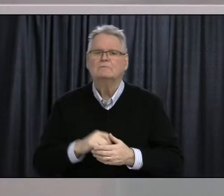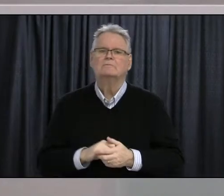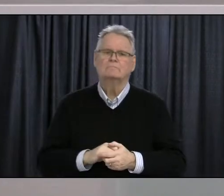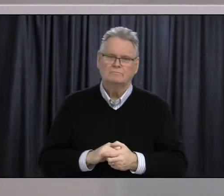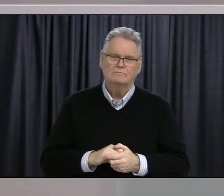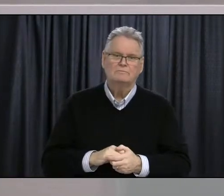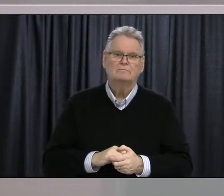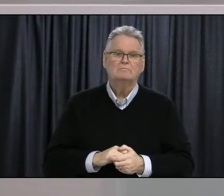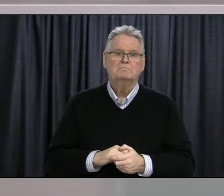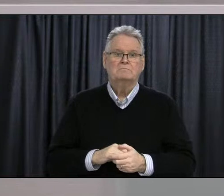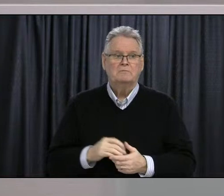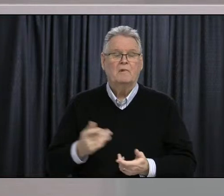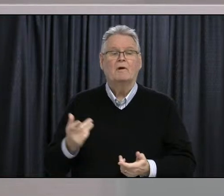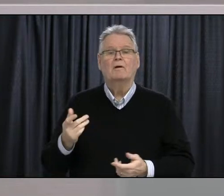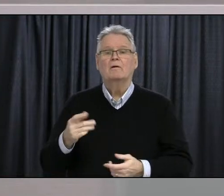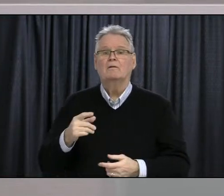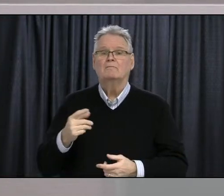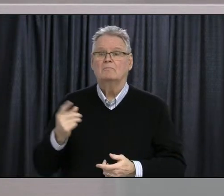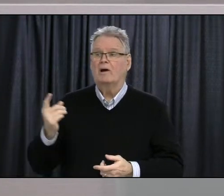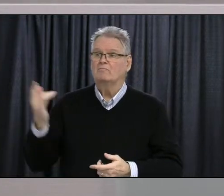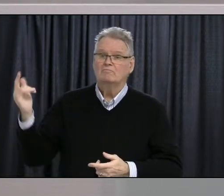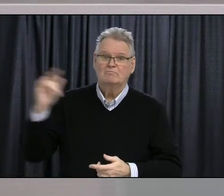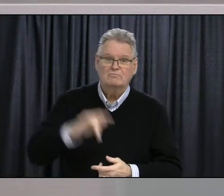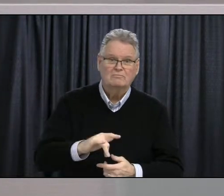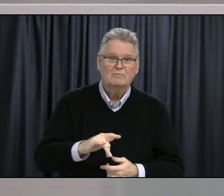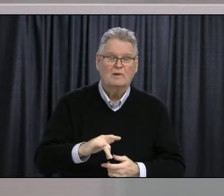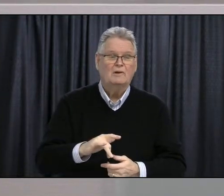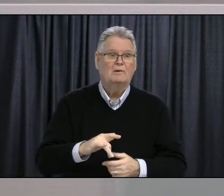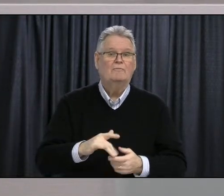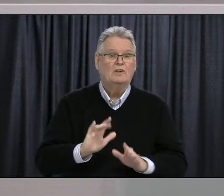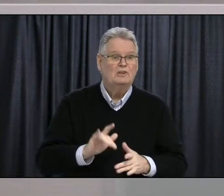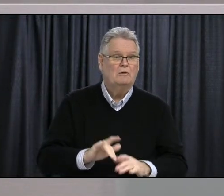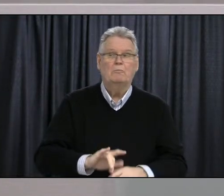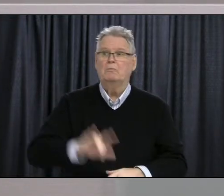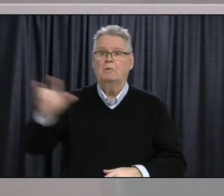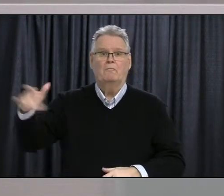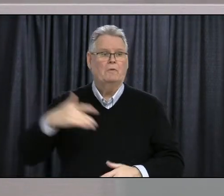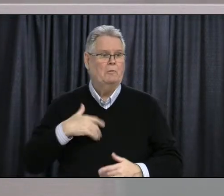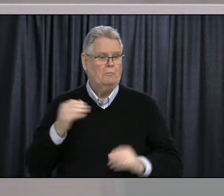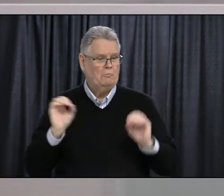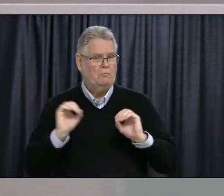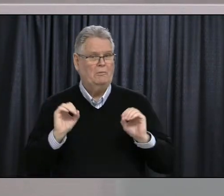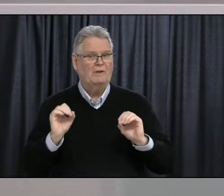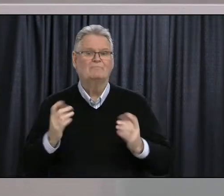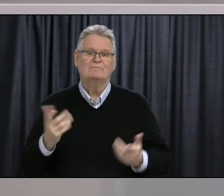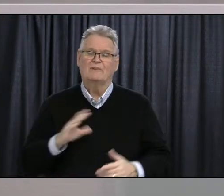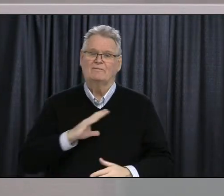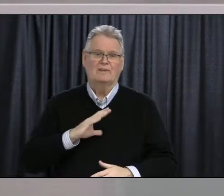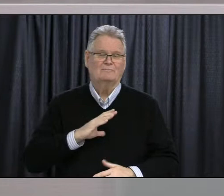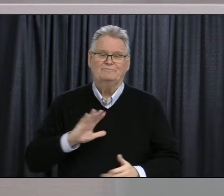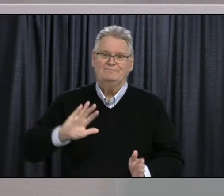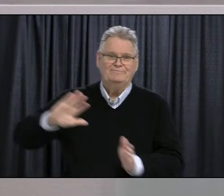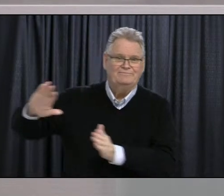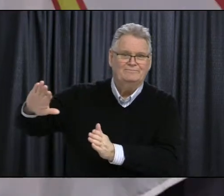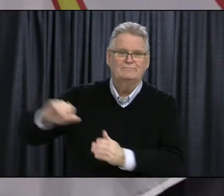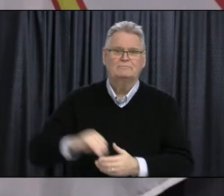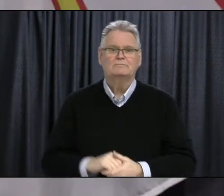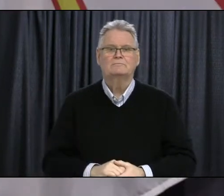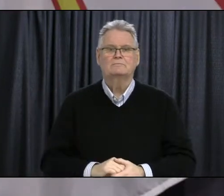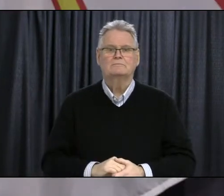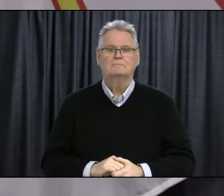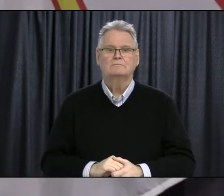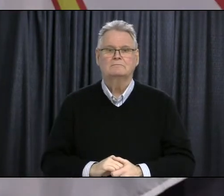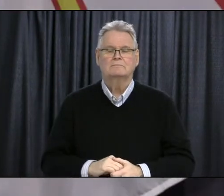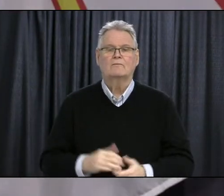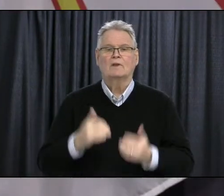thank you. Thank you, everyone. Dr. Fitzgerald, do you have any final comments today? Thanks, Leslie. Just everybody